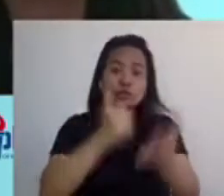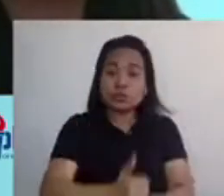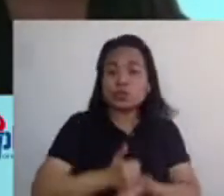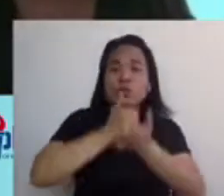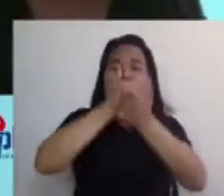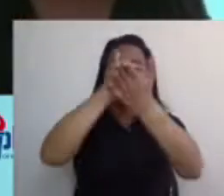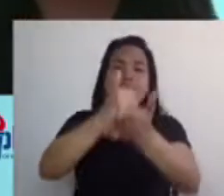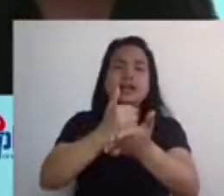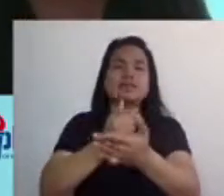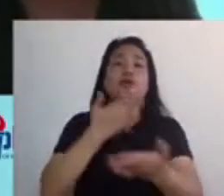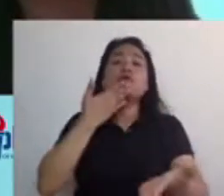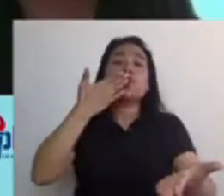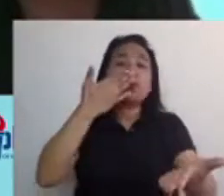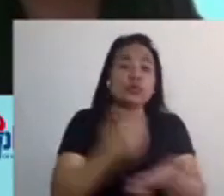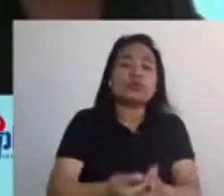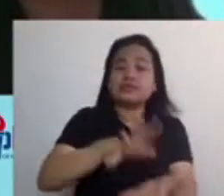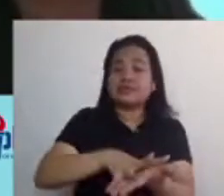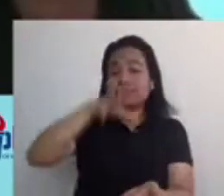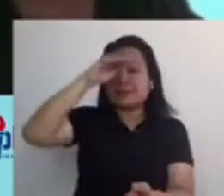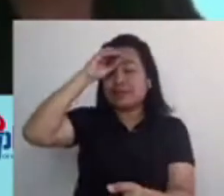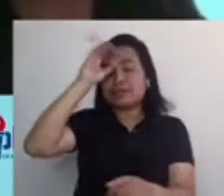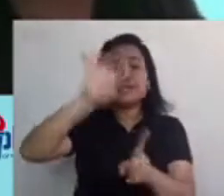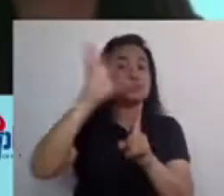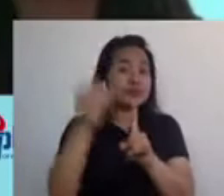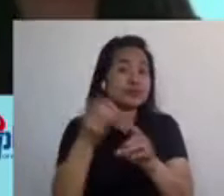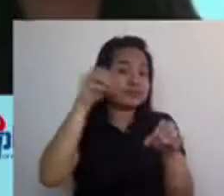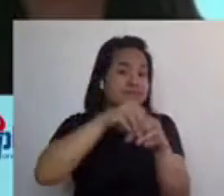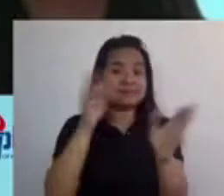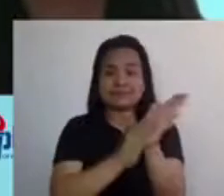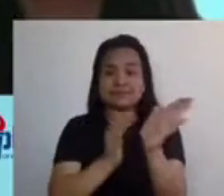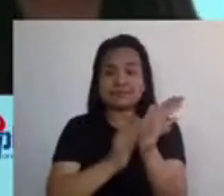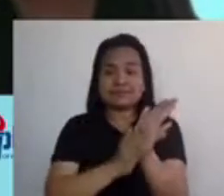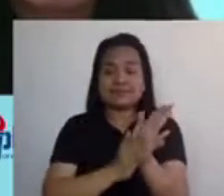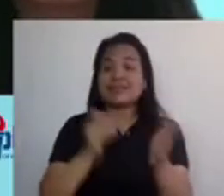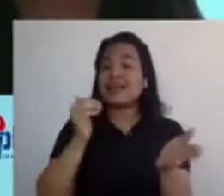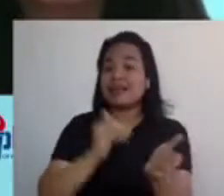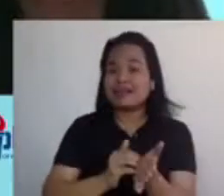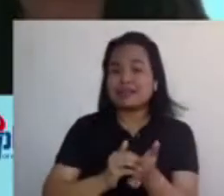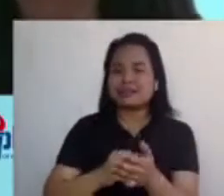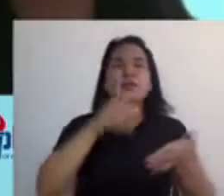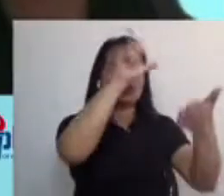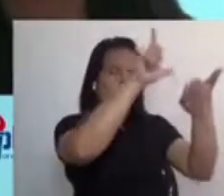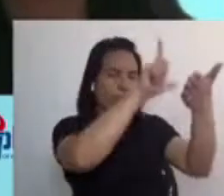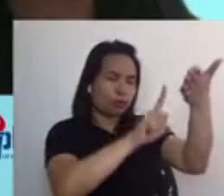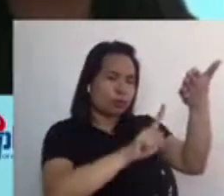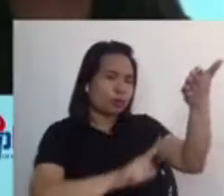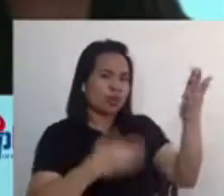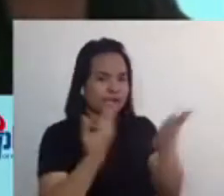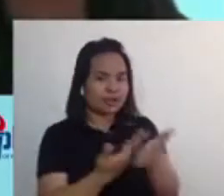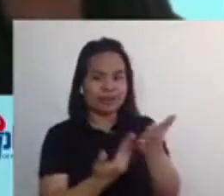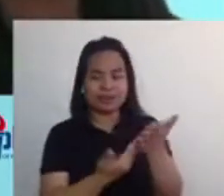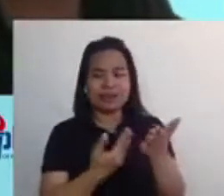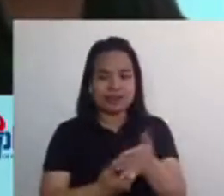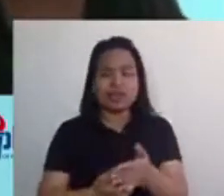culture within the school. So again, we have here a laundry list of our MOVs, and in order